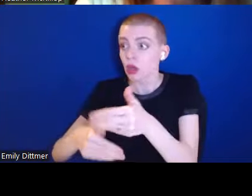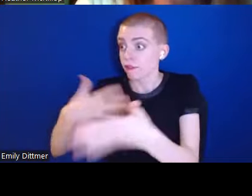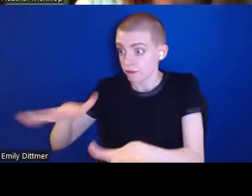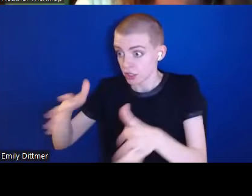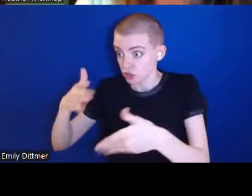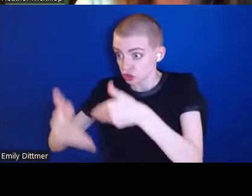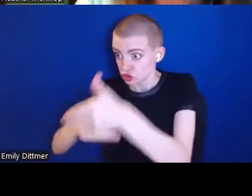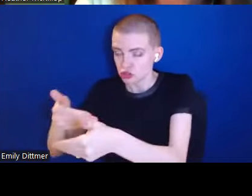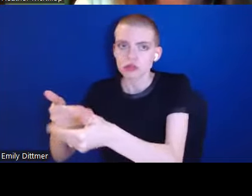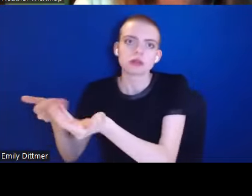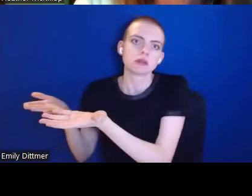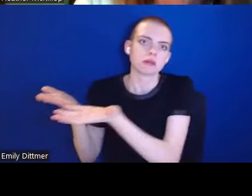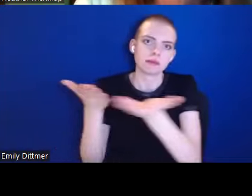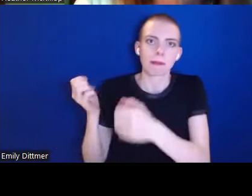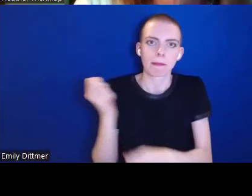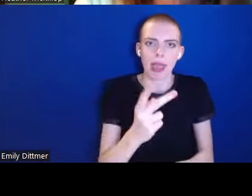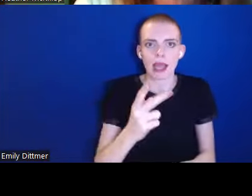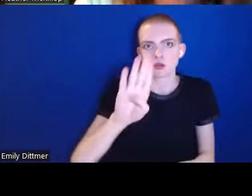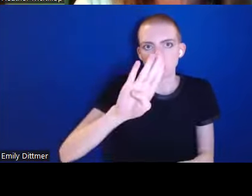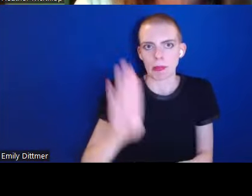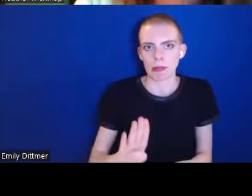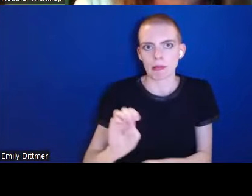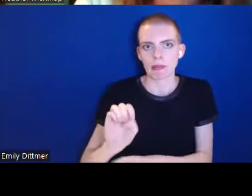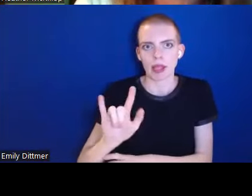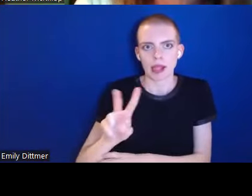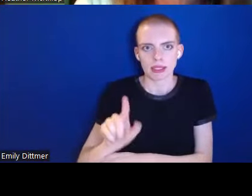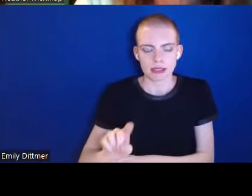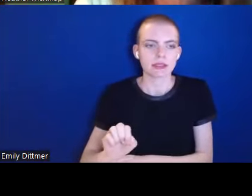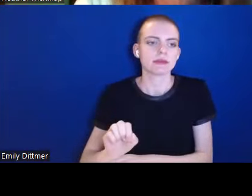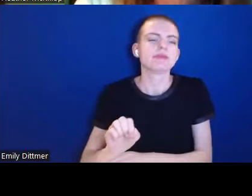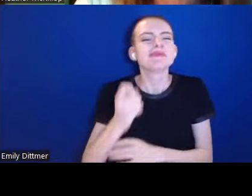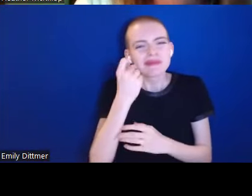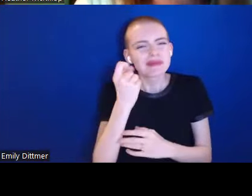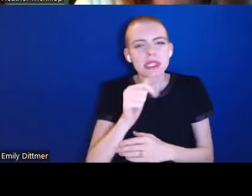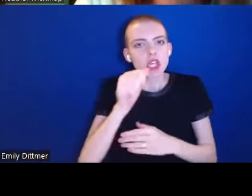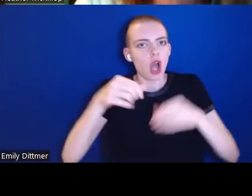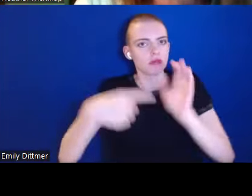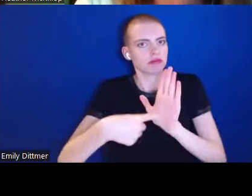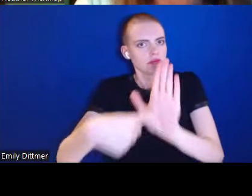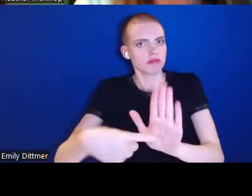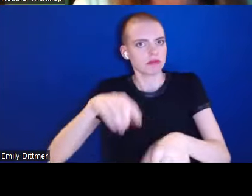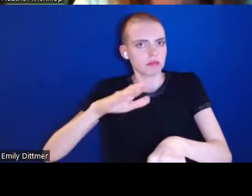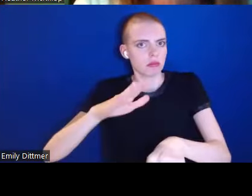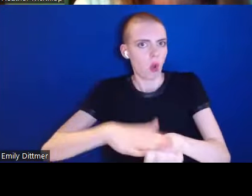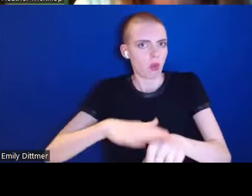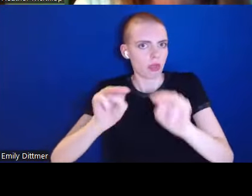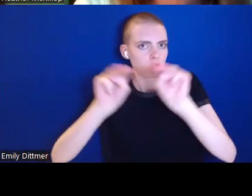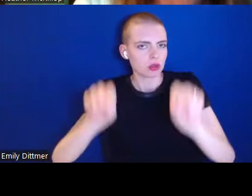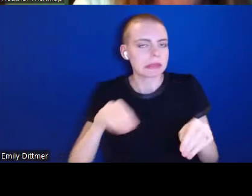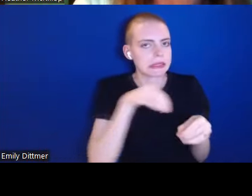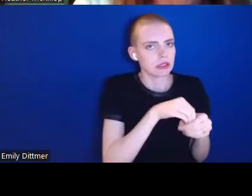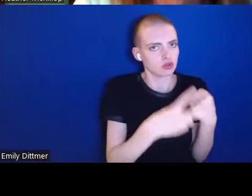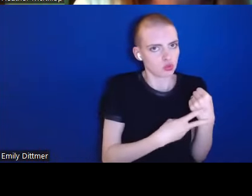in the Museum of Belize, unfortunately in storage, but we also gave them a 3D printed replica